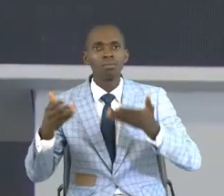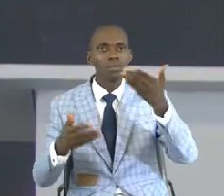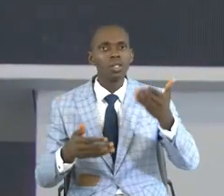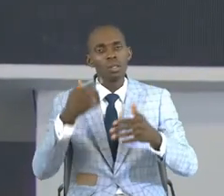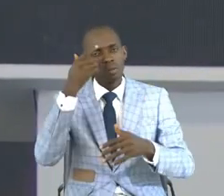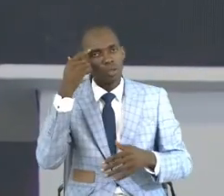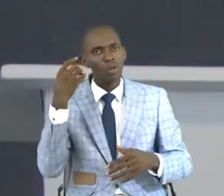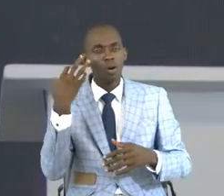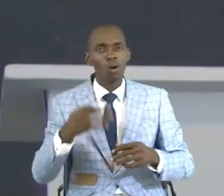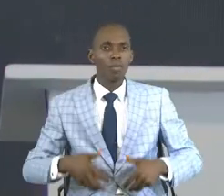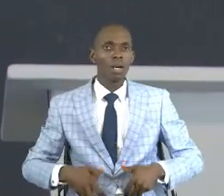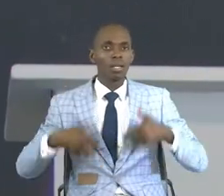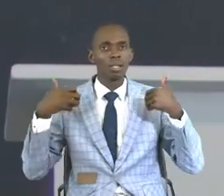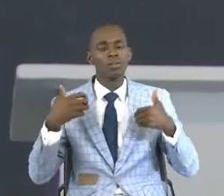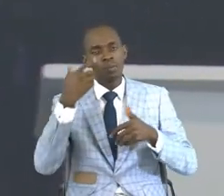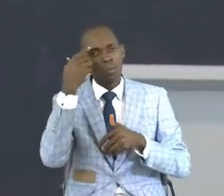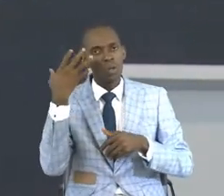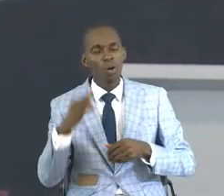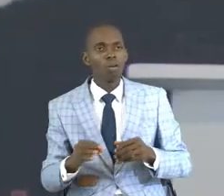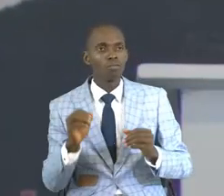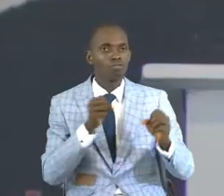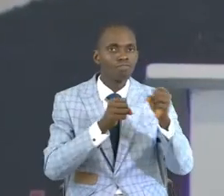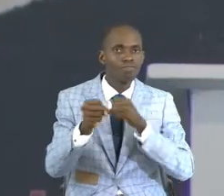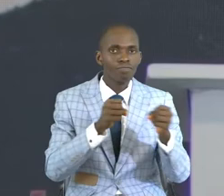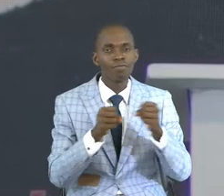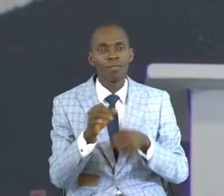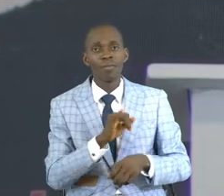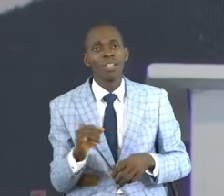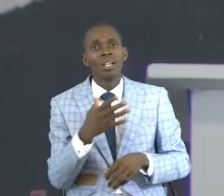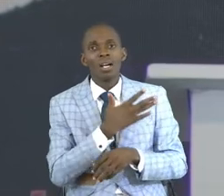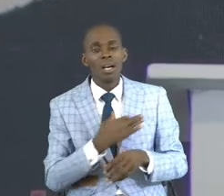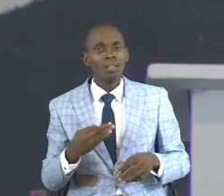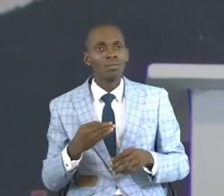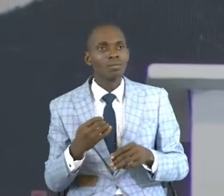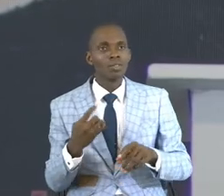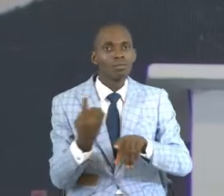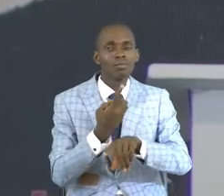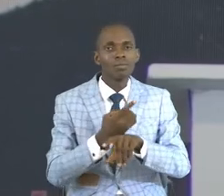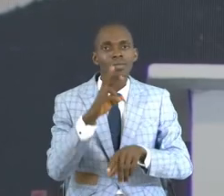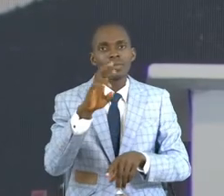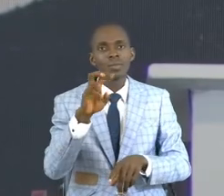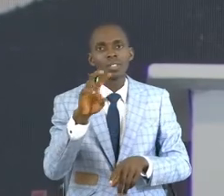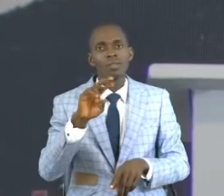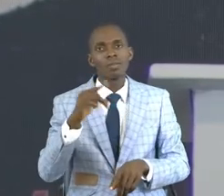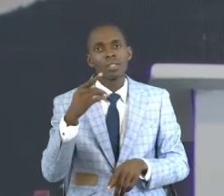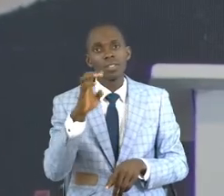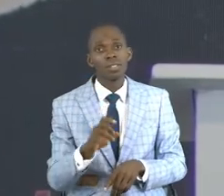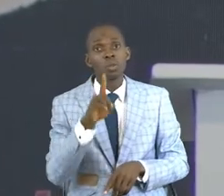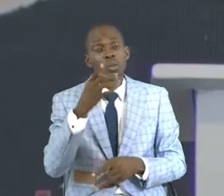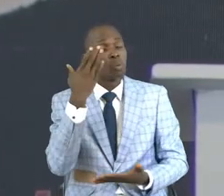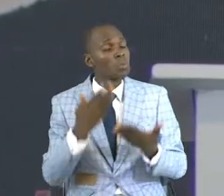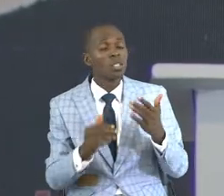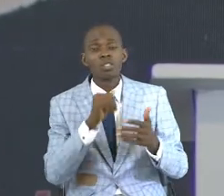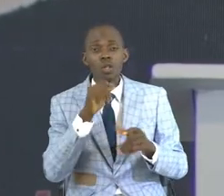anger, on the basis of violence and religion and the revenge, you may not live as long as you ought